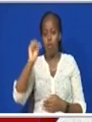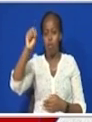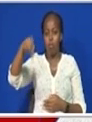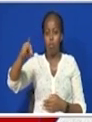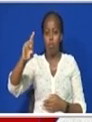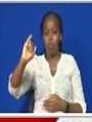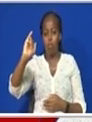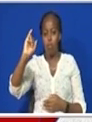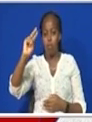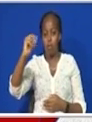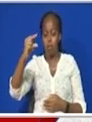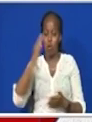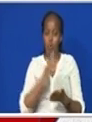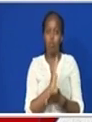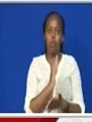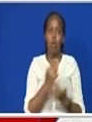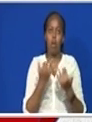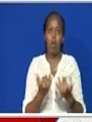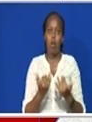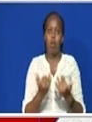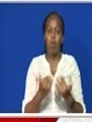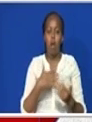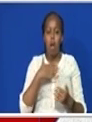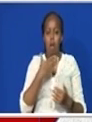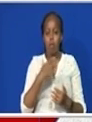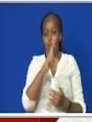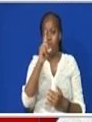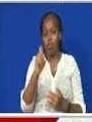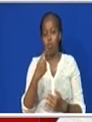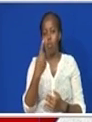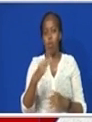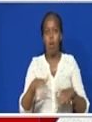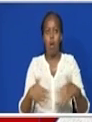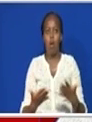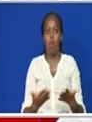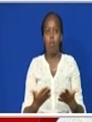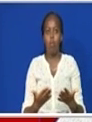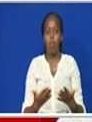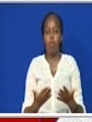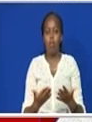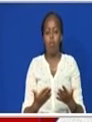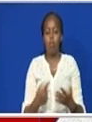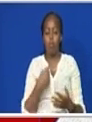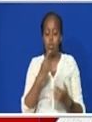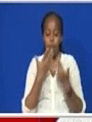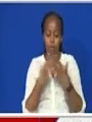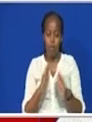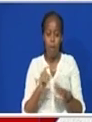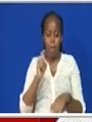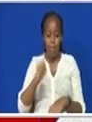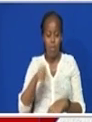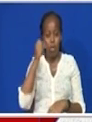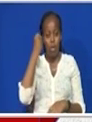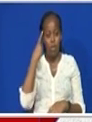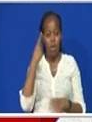tackle question 1, part 1, or part A. As I've told you, you need to understand